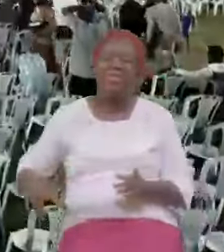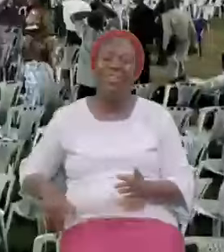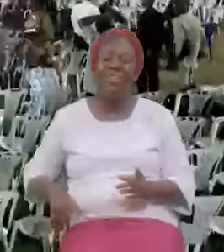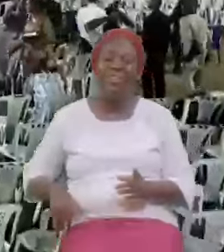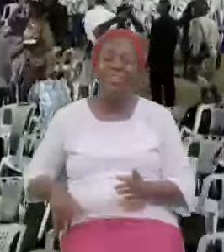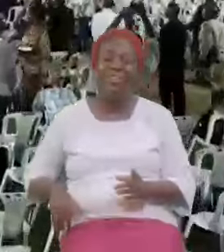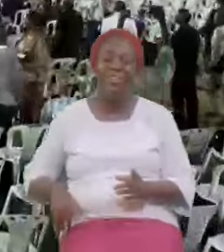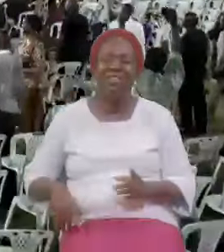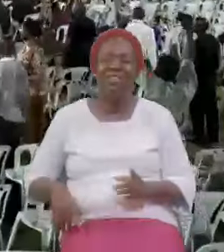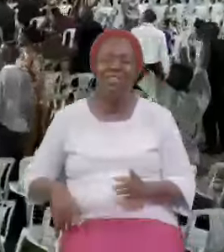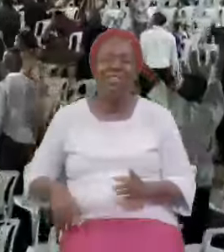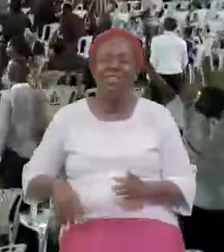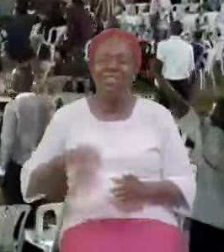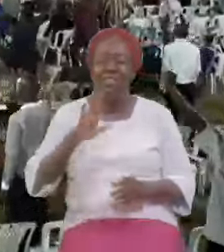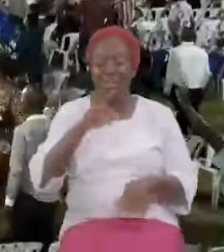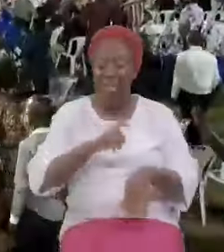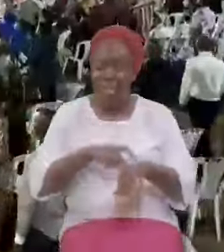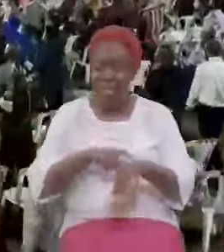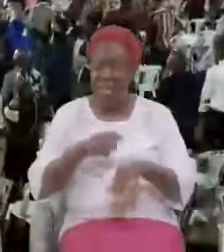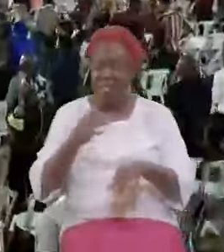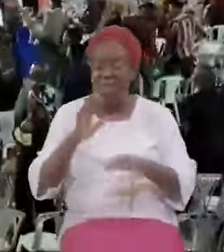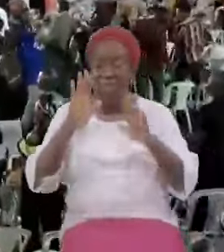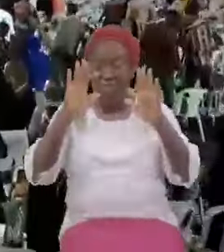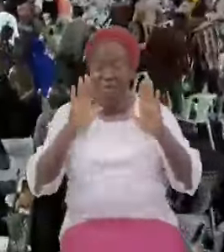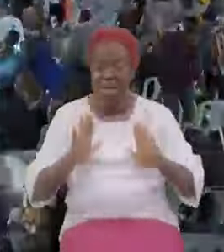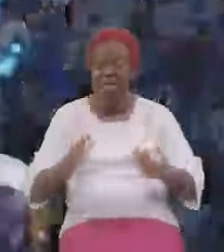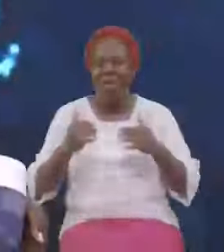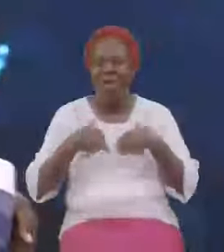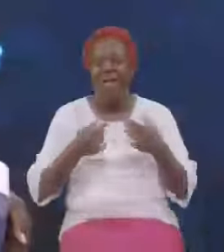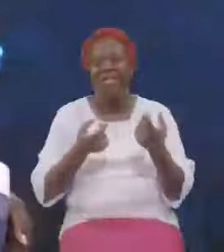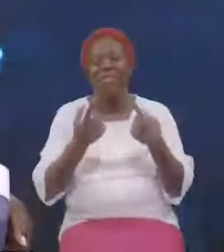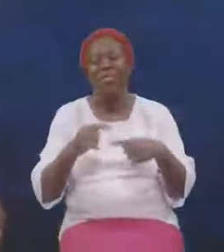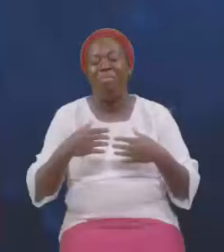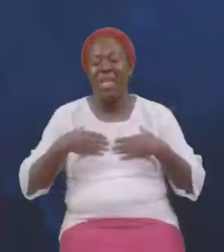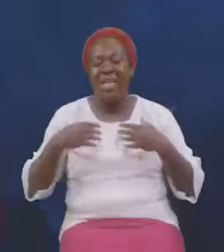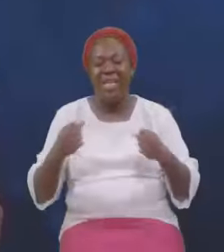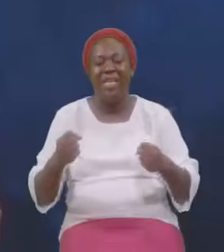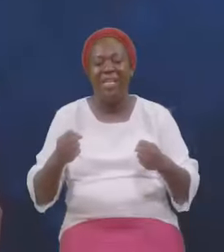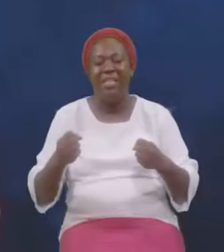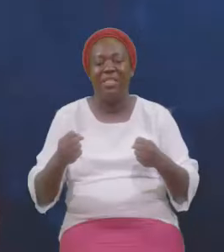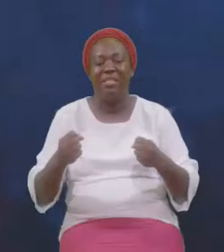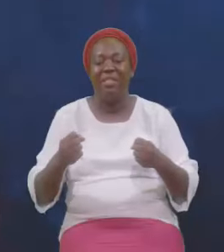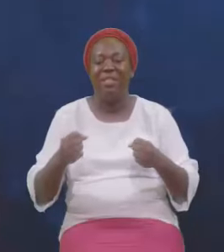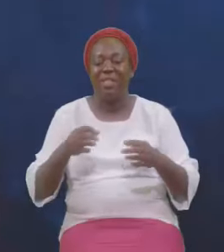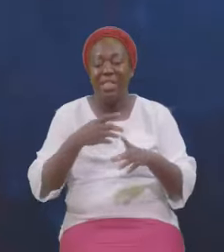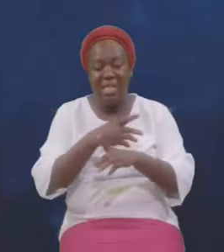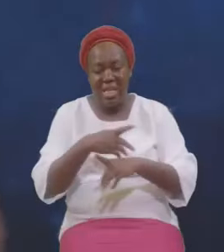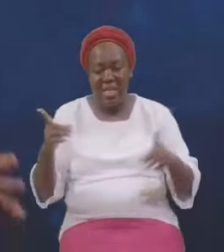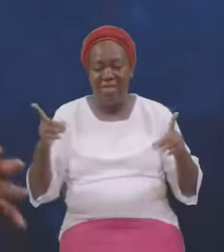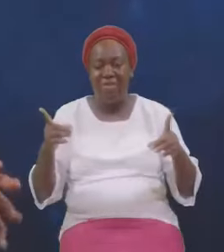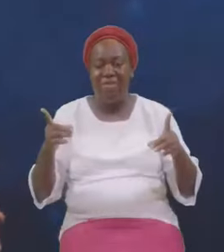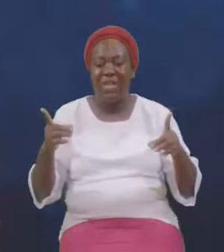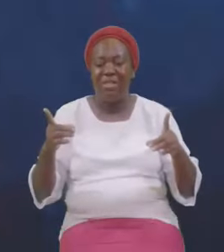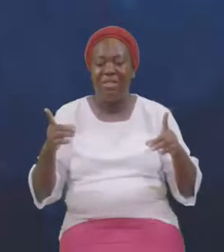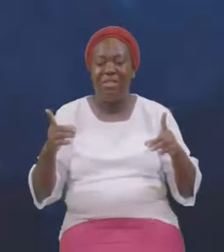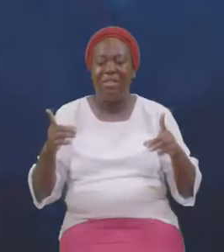Hallelujah. Your time of miracle has come. Yeah. Healing. Yeah. Deliverance. Yeah.